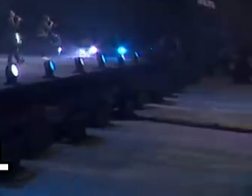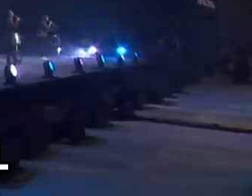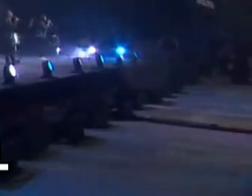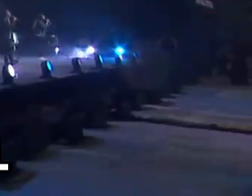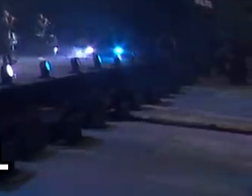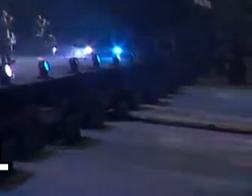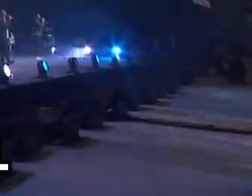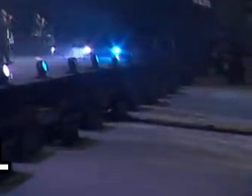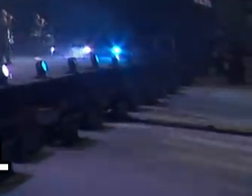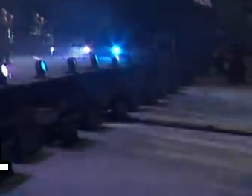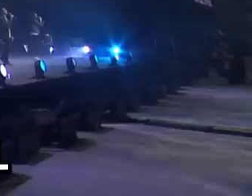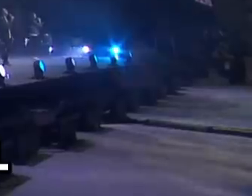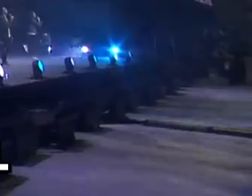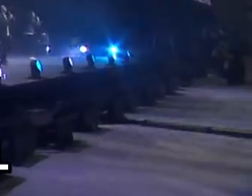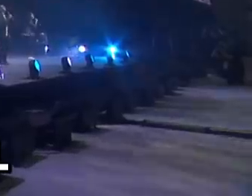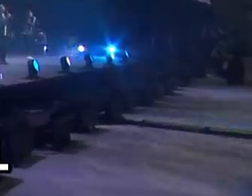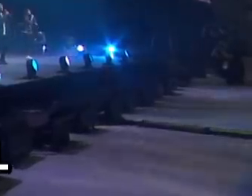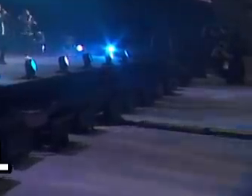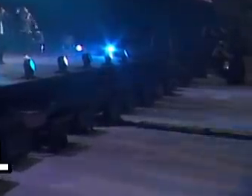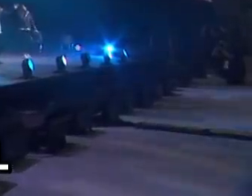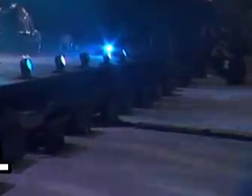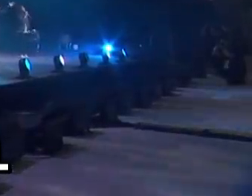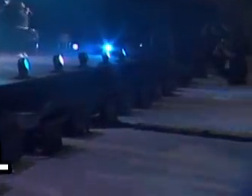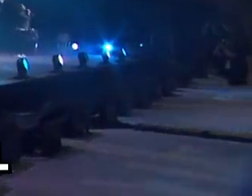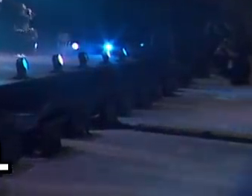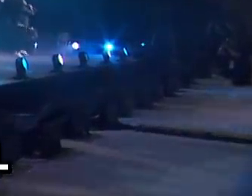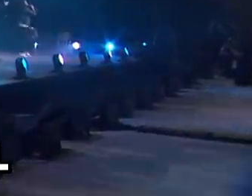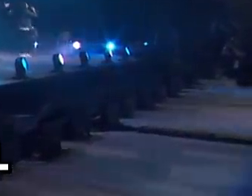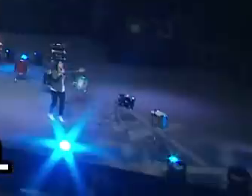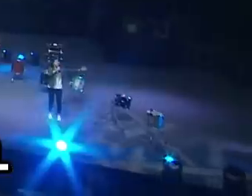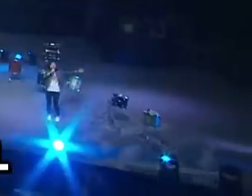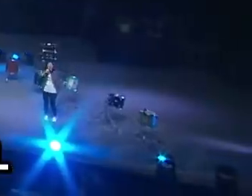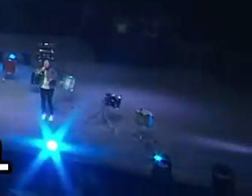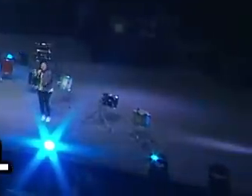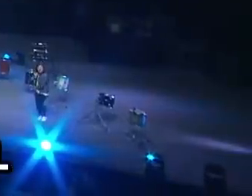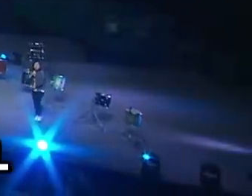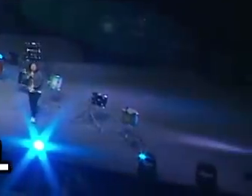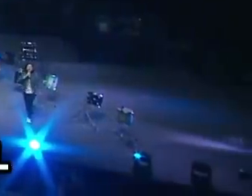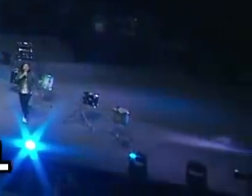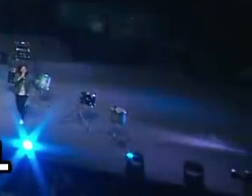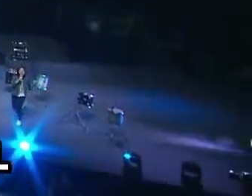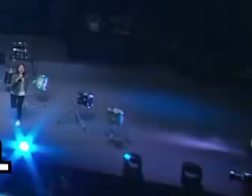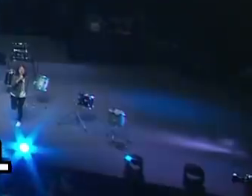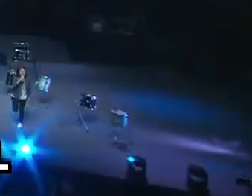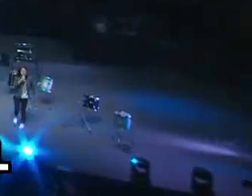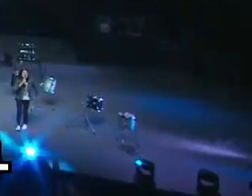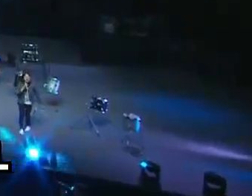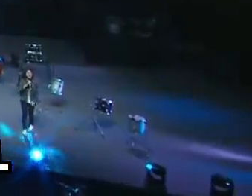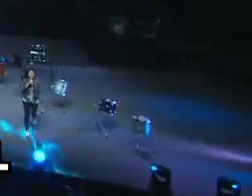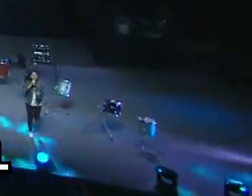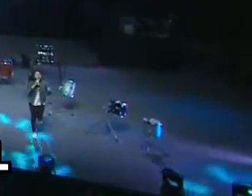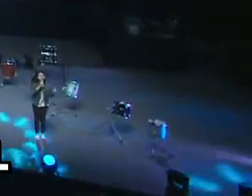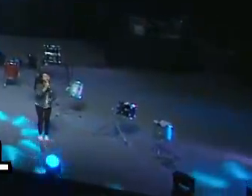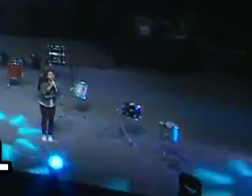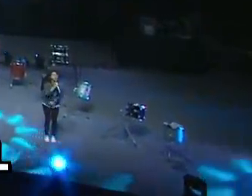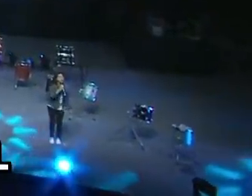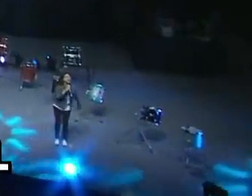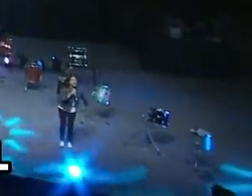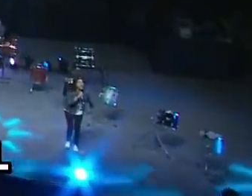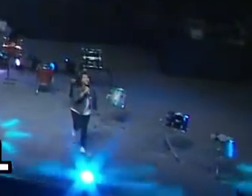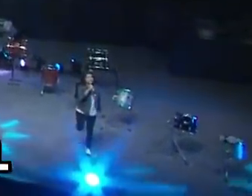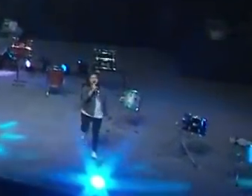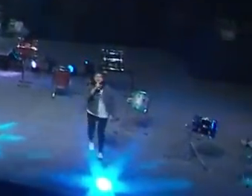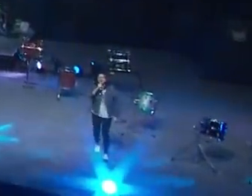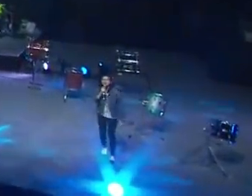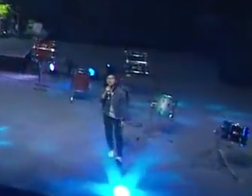forevermore. Forevermore. Bless the Lord, oh my soul.